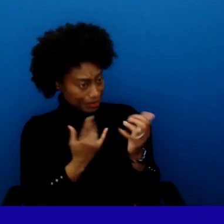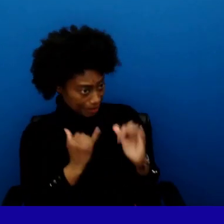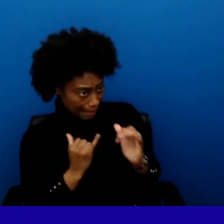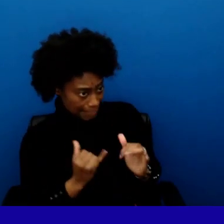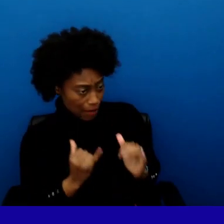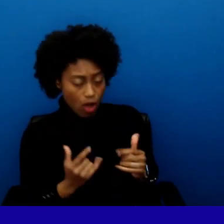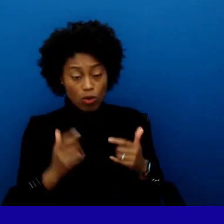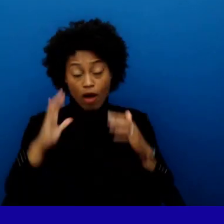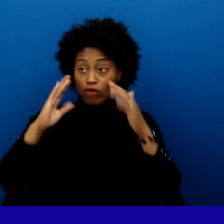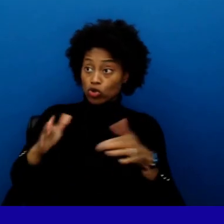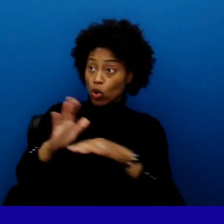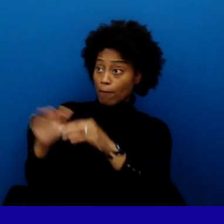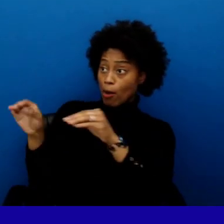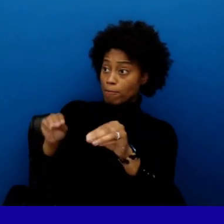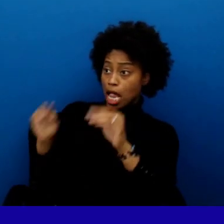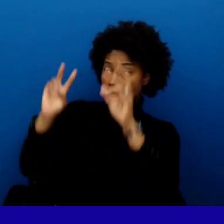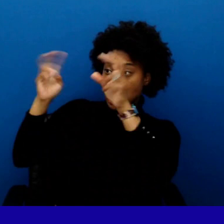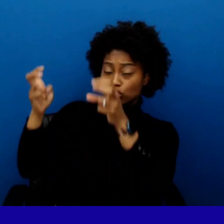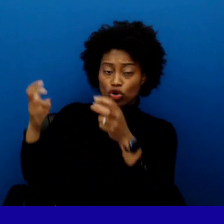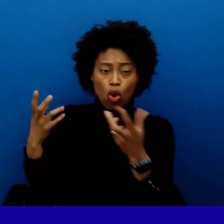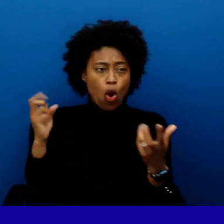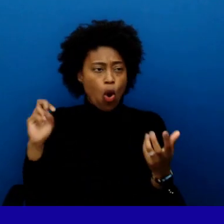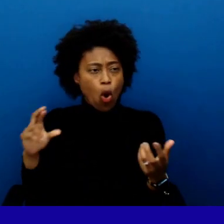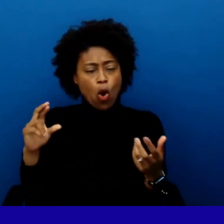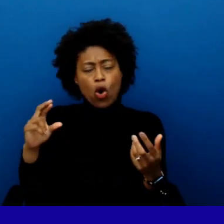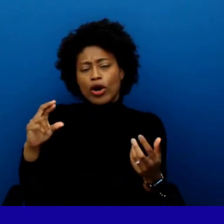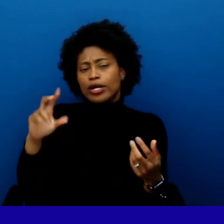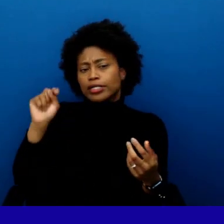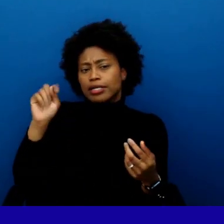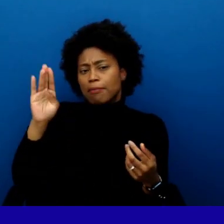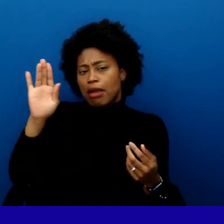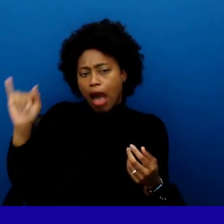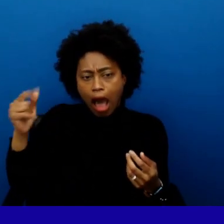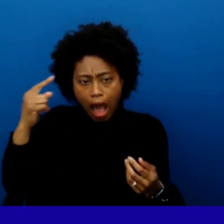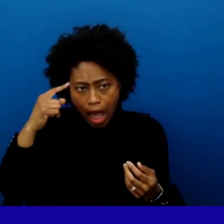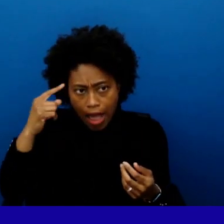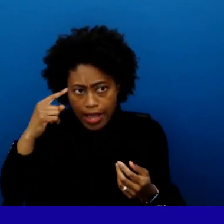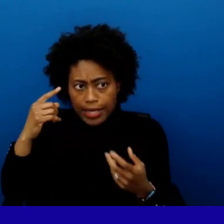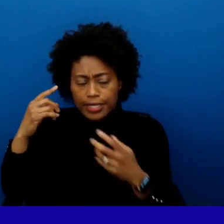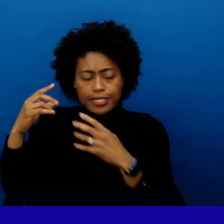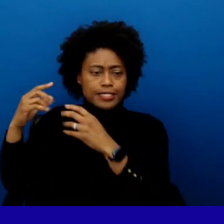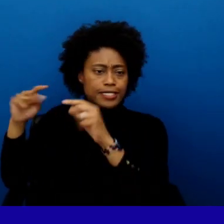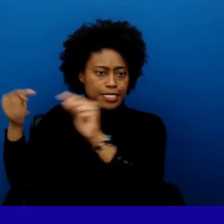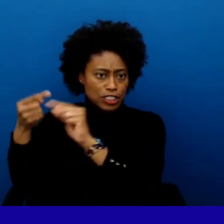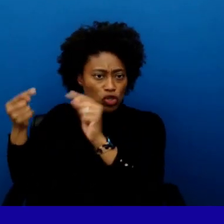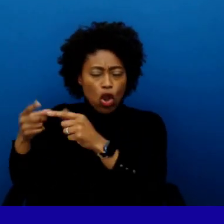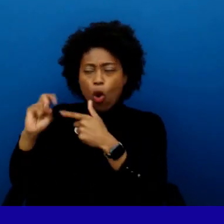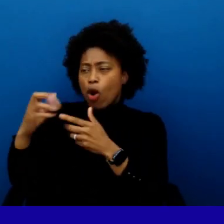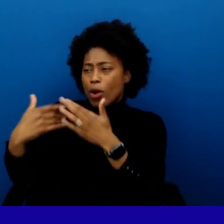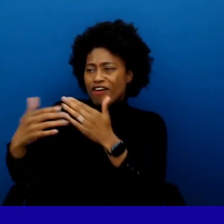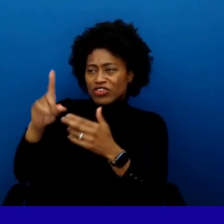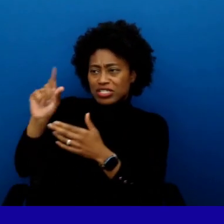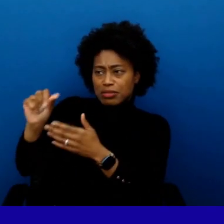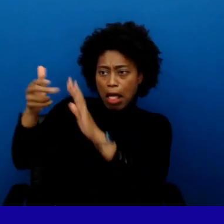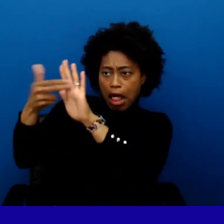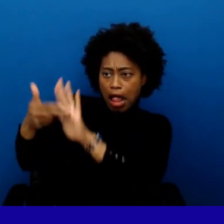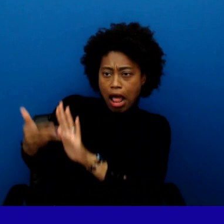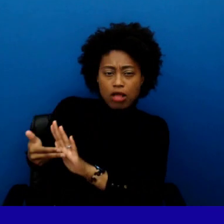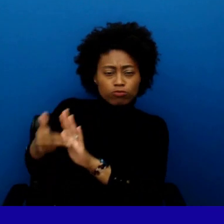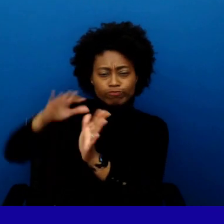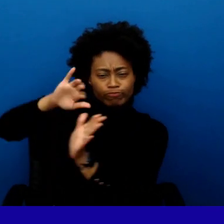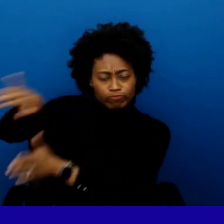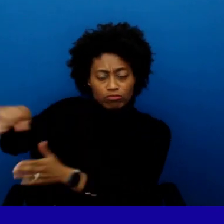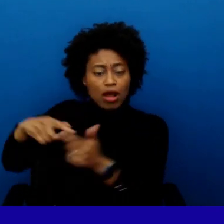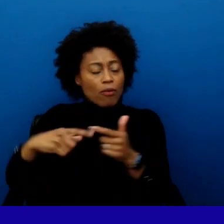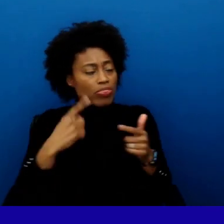on mobility issues, or I'm just going to focus on traumatic brain injury, or whatever this disability is. This is